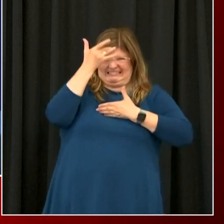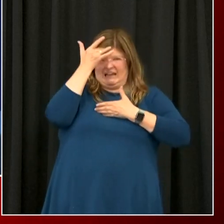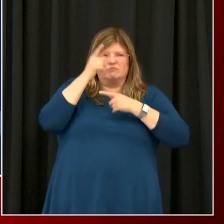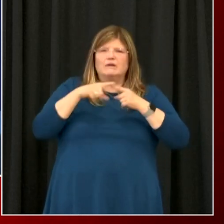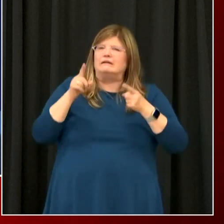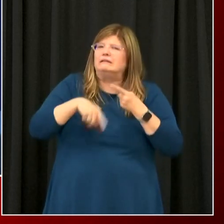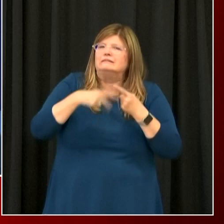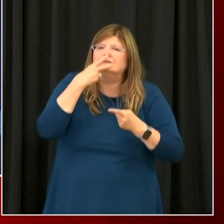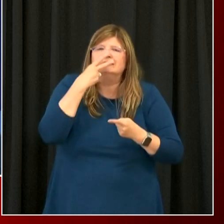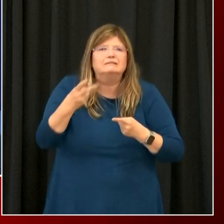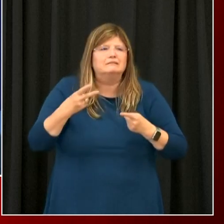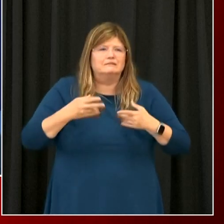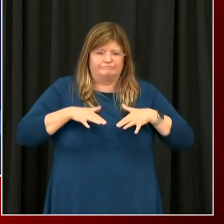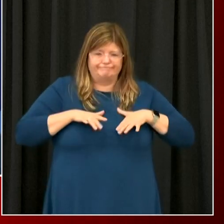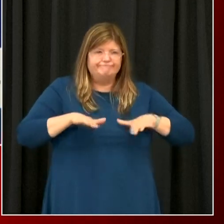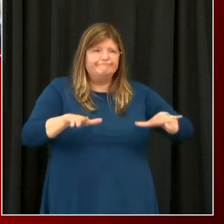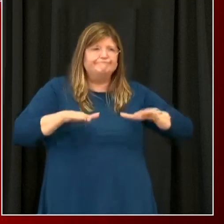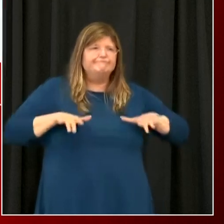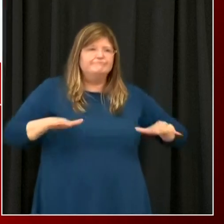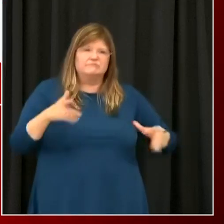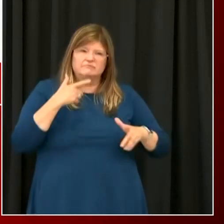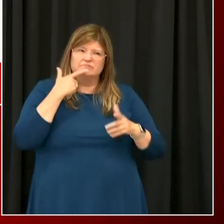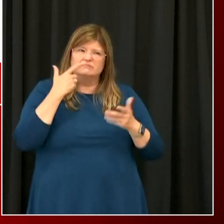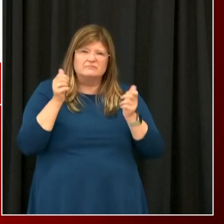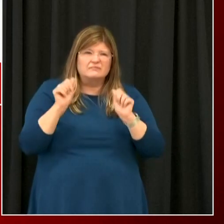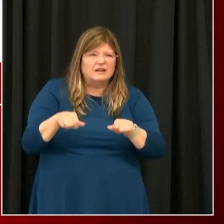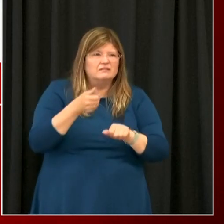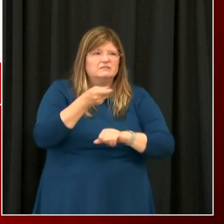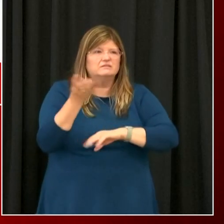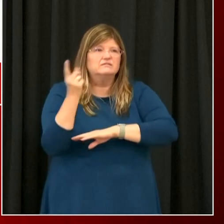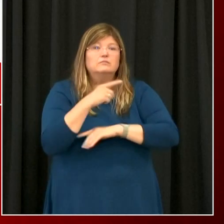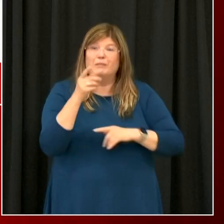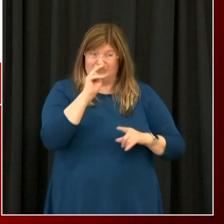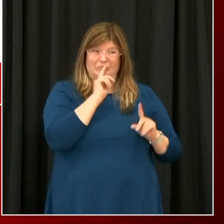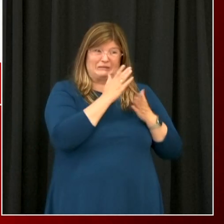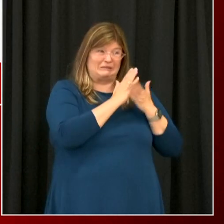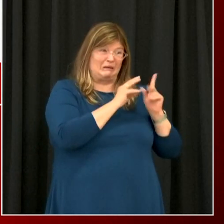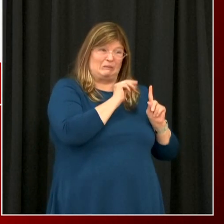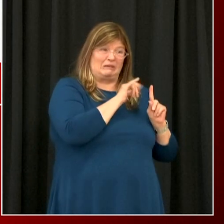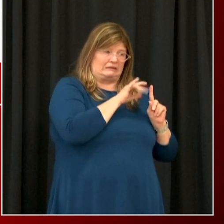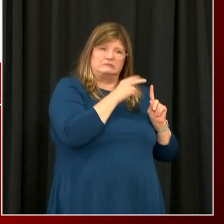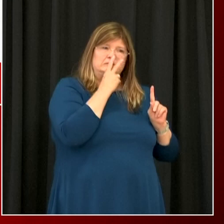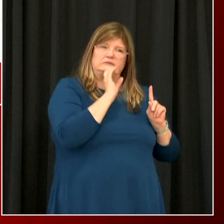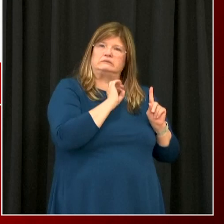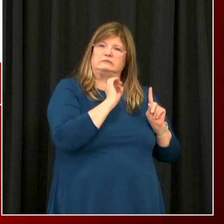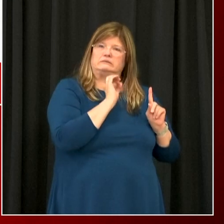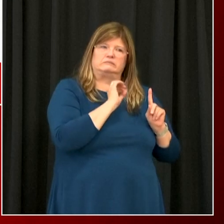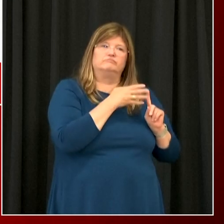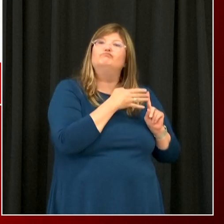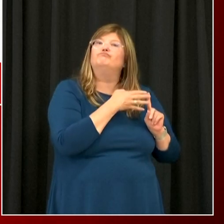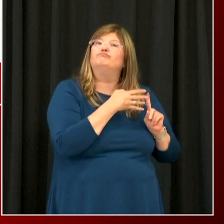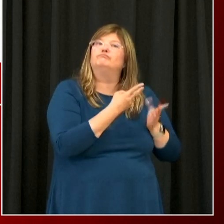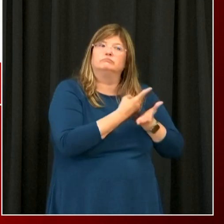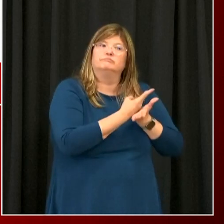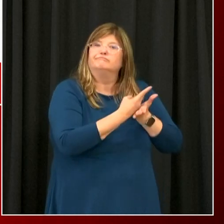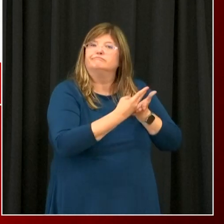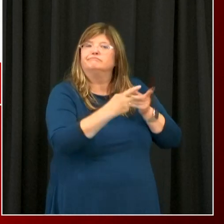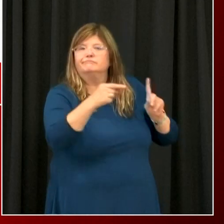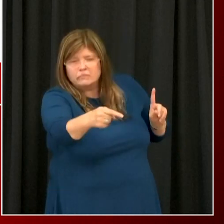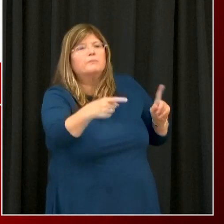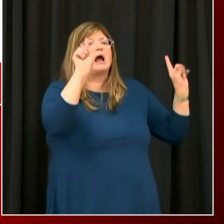May 29th would not manifest themselves for the following 2 weeks. So they're not measured in